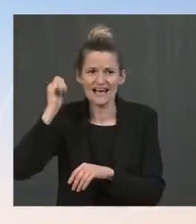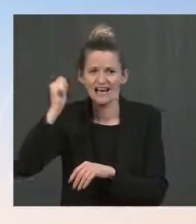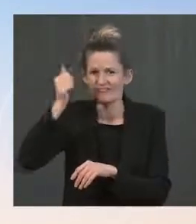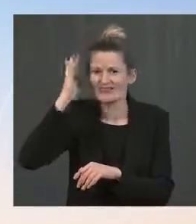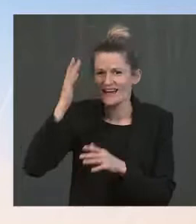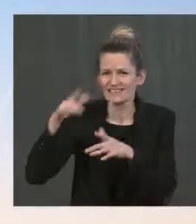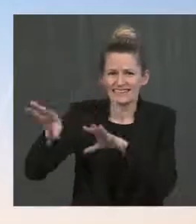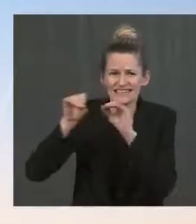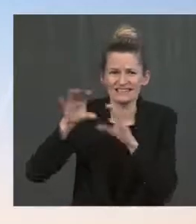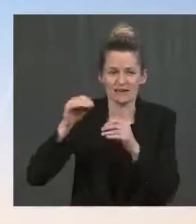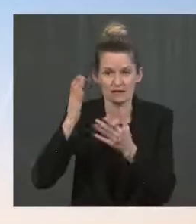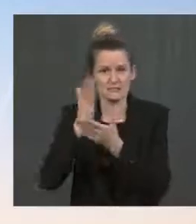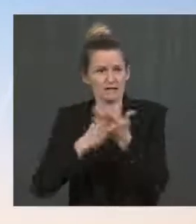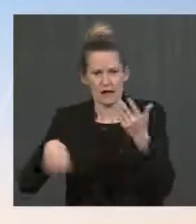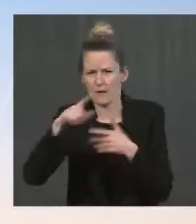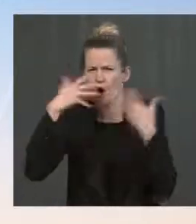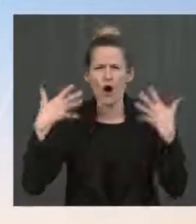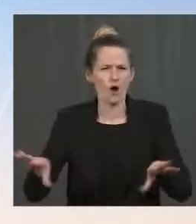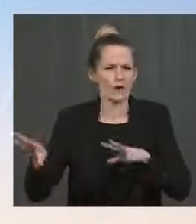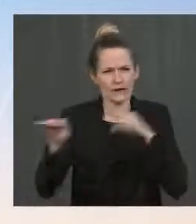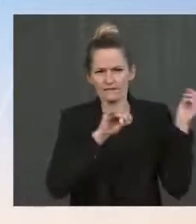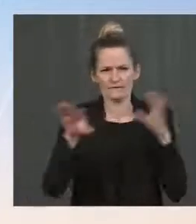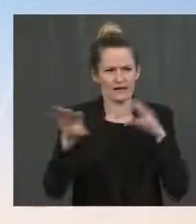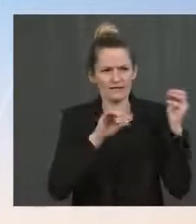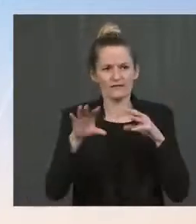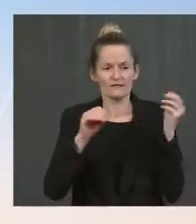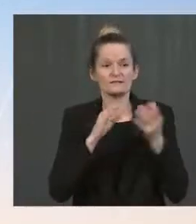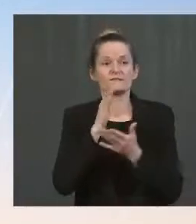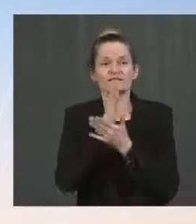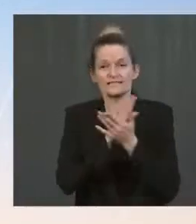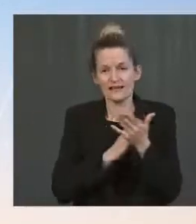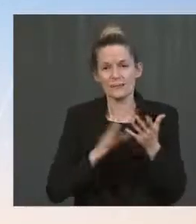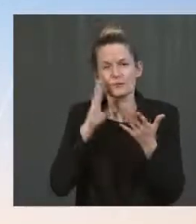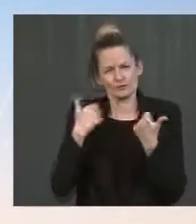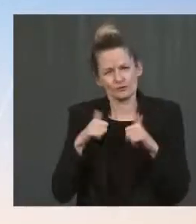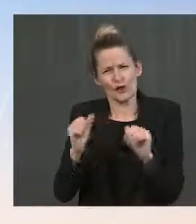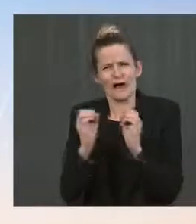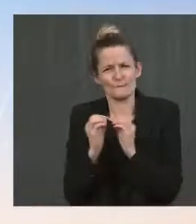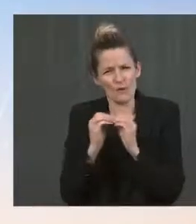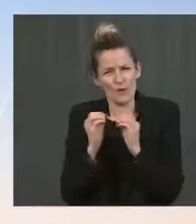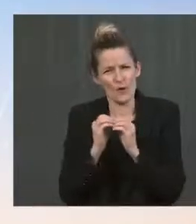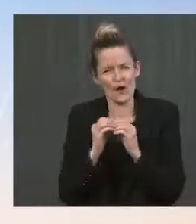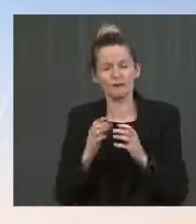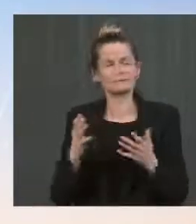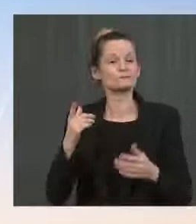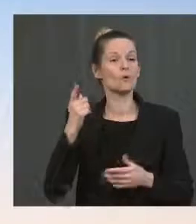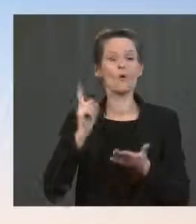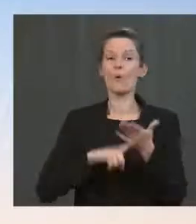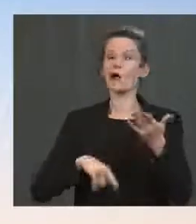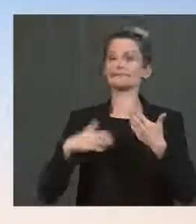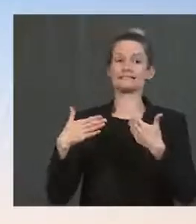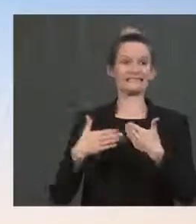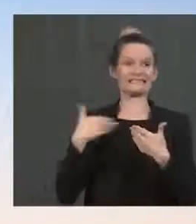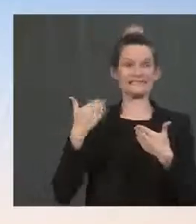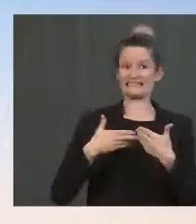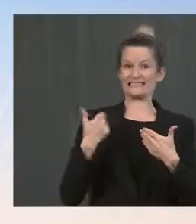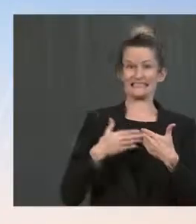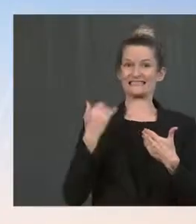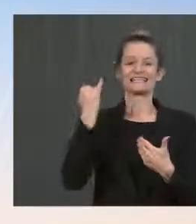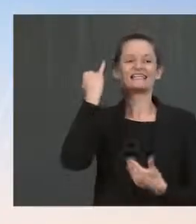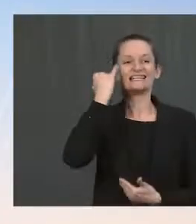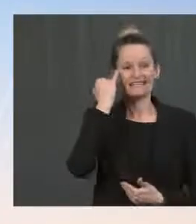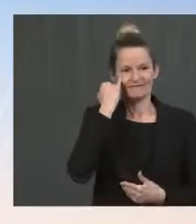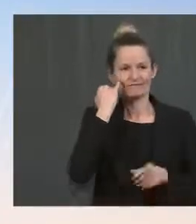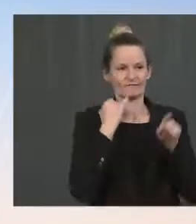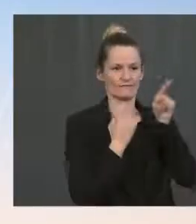of people, and we're continuing to work through. Now, things that will make it much easier for certain are if Qatari Airlines, we're working with them to see if they can